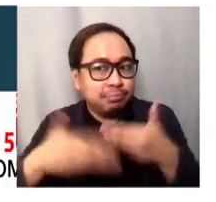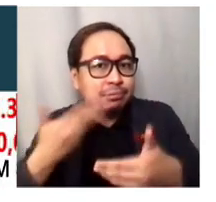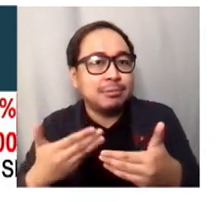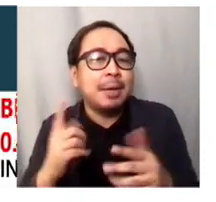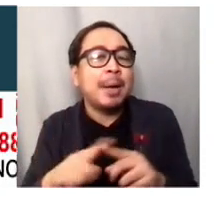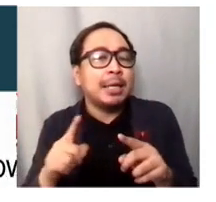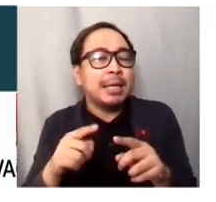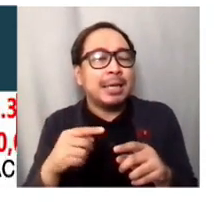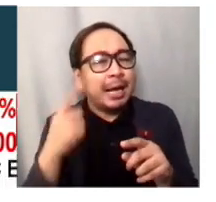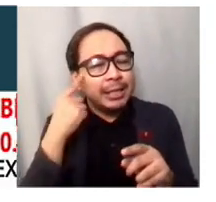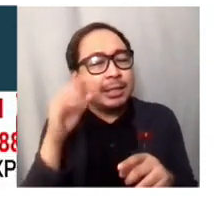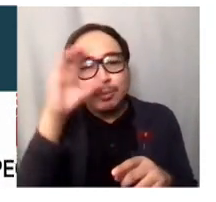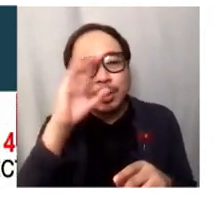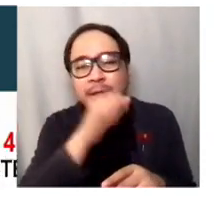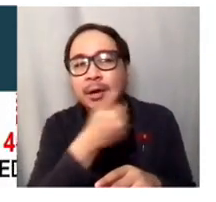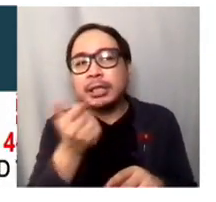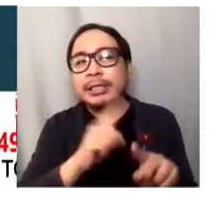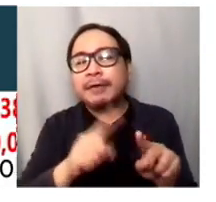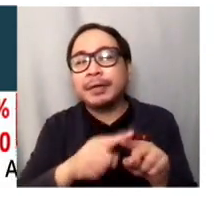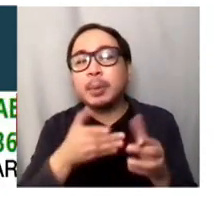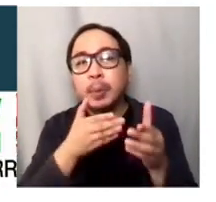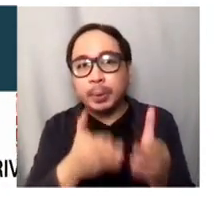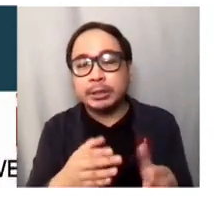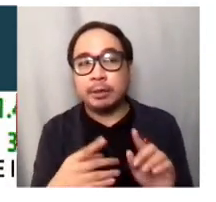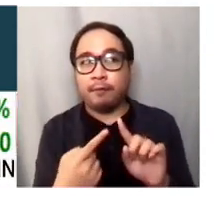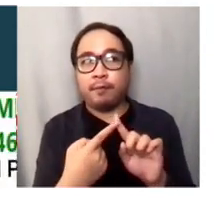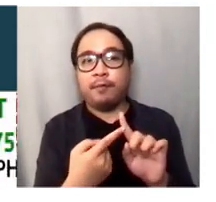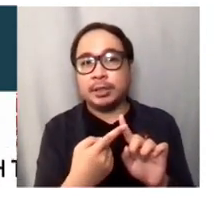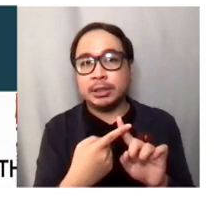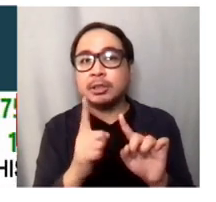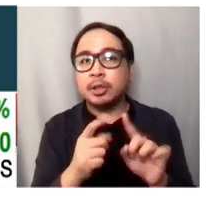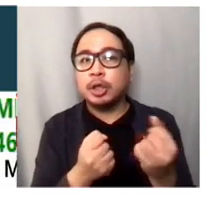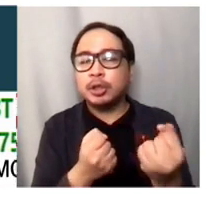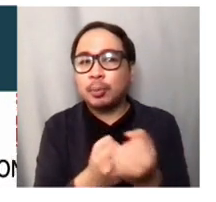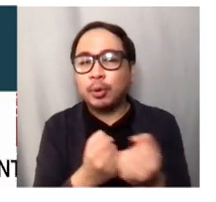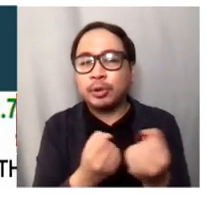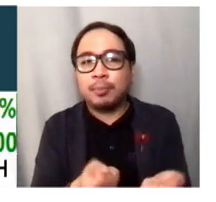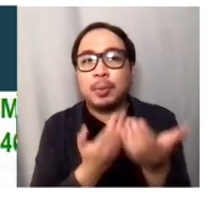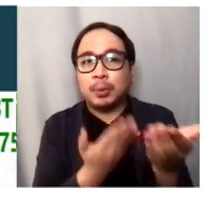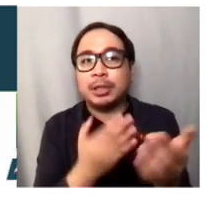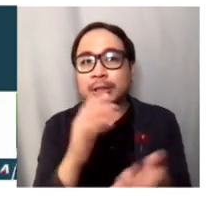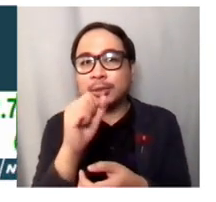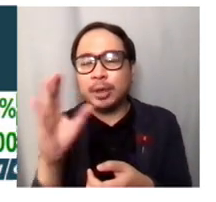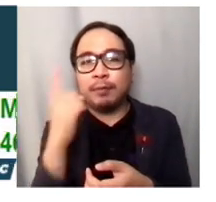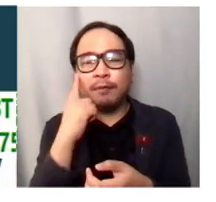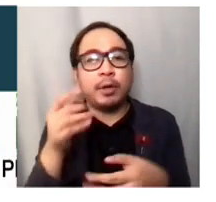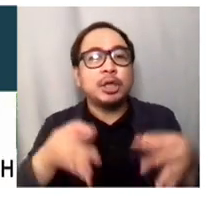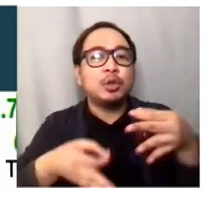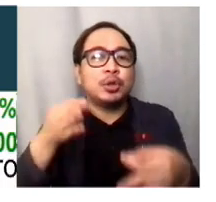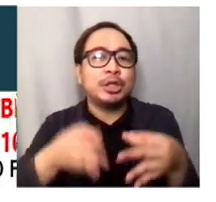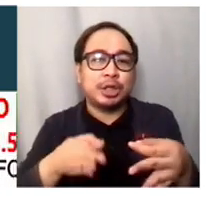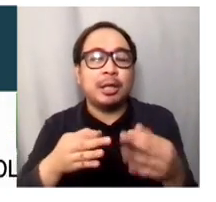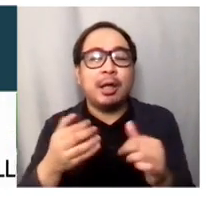also exploring many different ways. For one, we know and we're supporting the proposal of the Supreme Court for judicial marshals